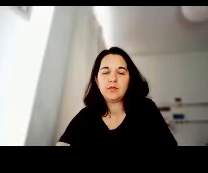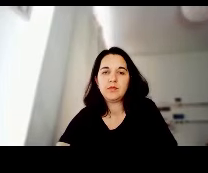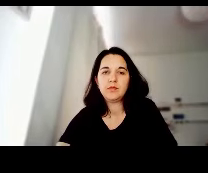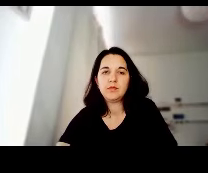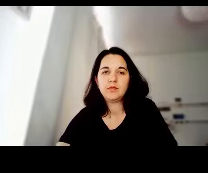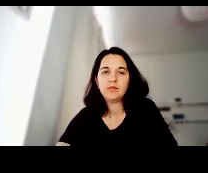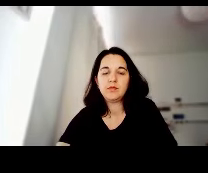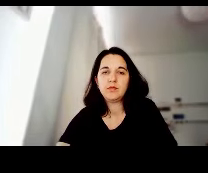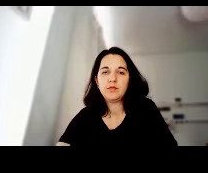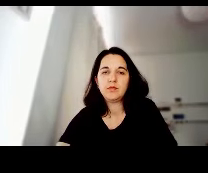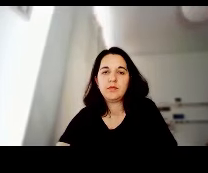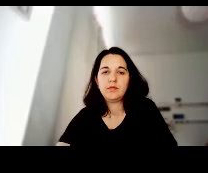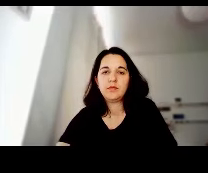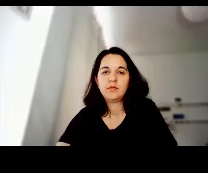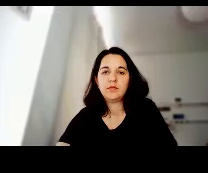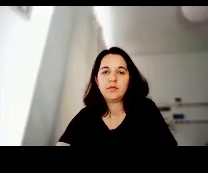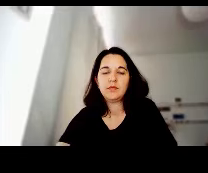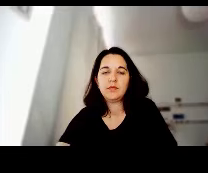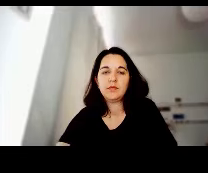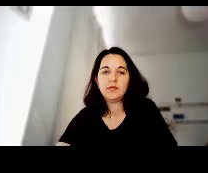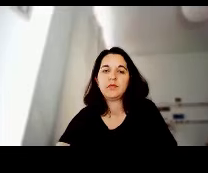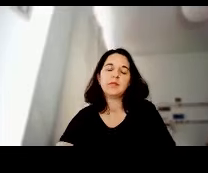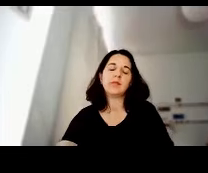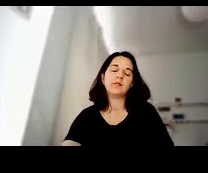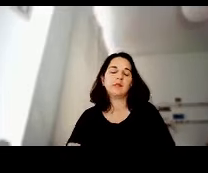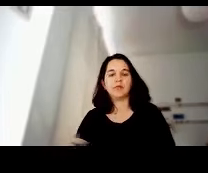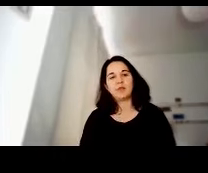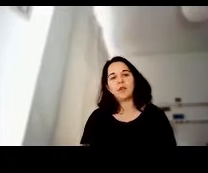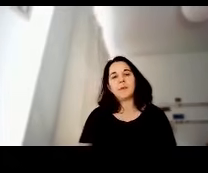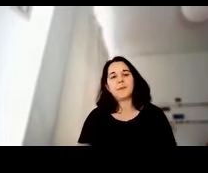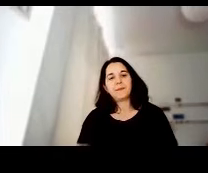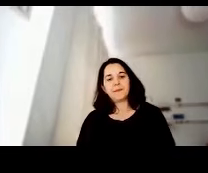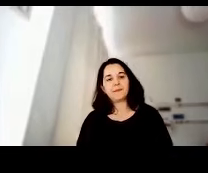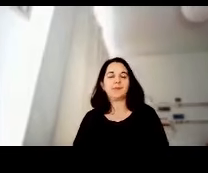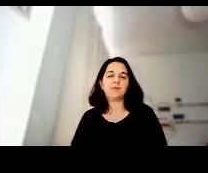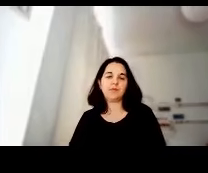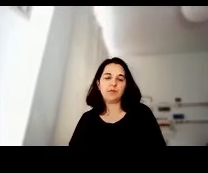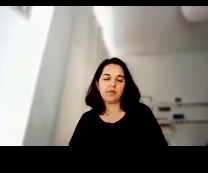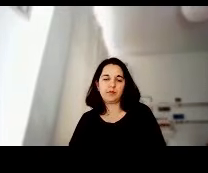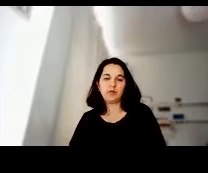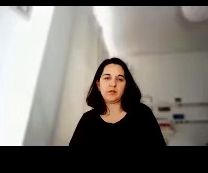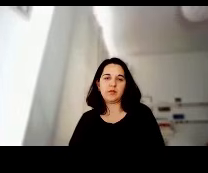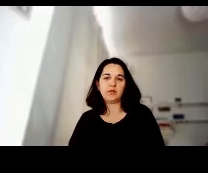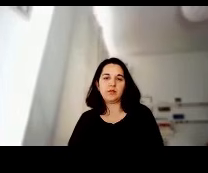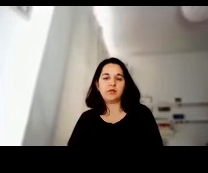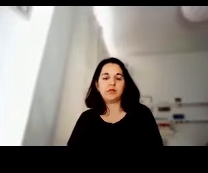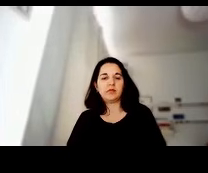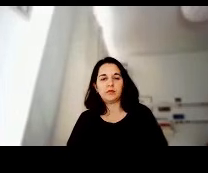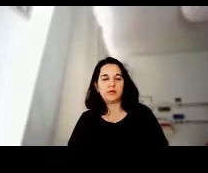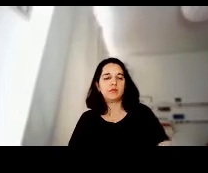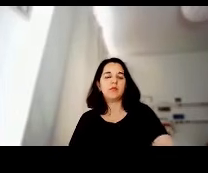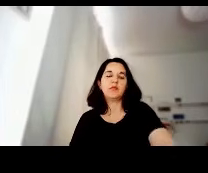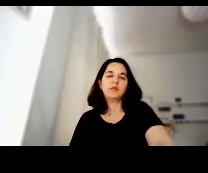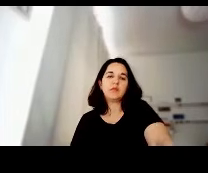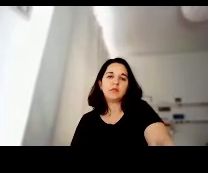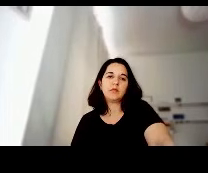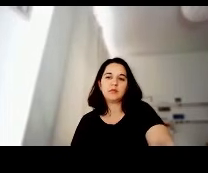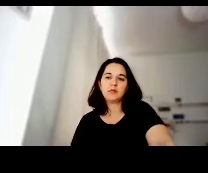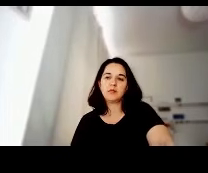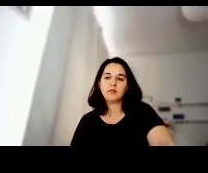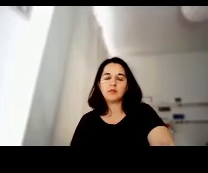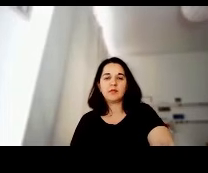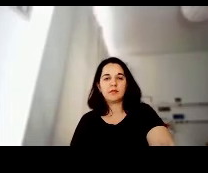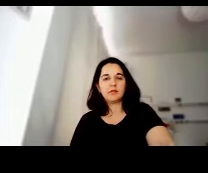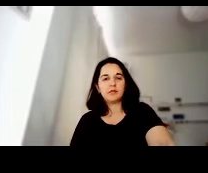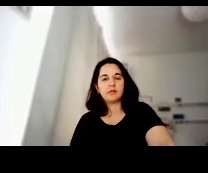work, kind of what's always sparked my interest, whether it's kind of in history, in my kind of DEI work, in my current work around data, what's